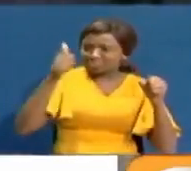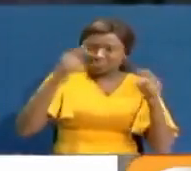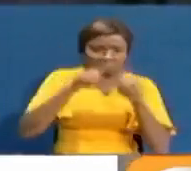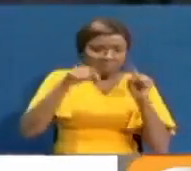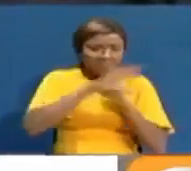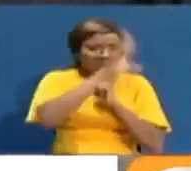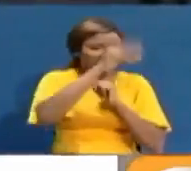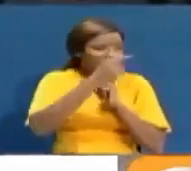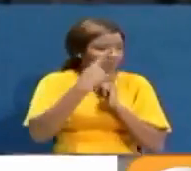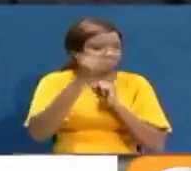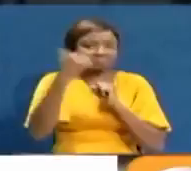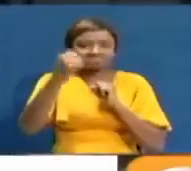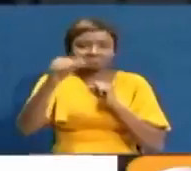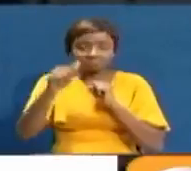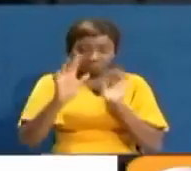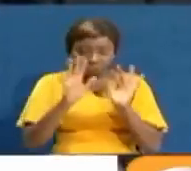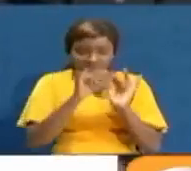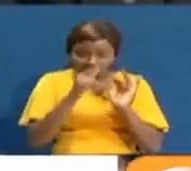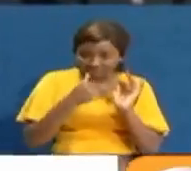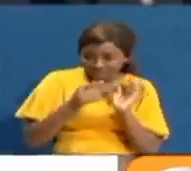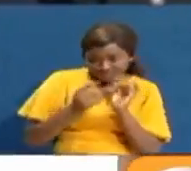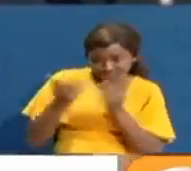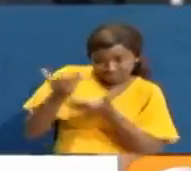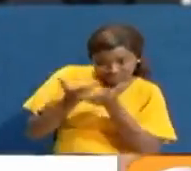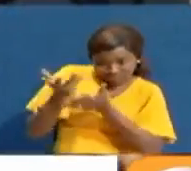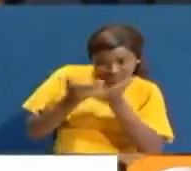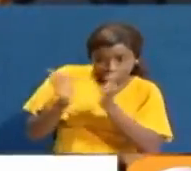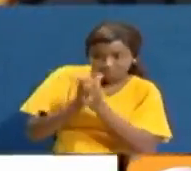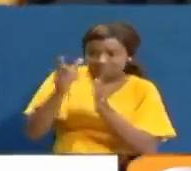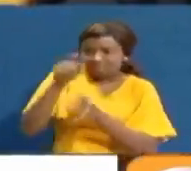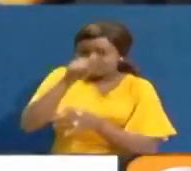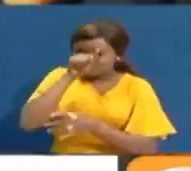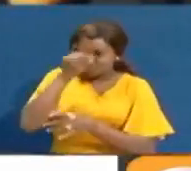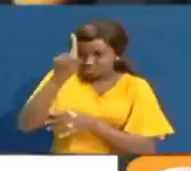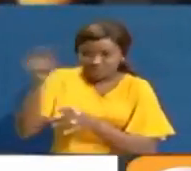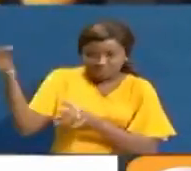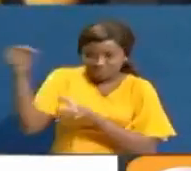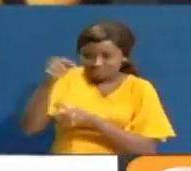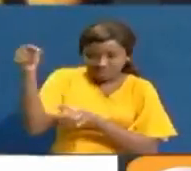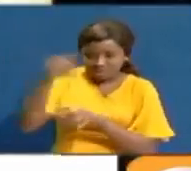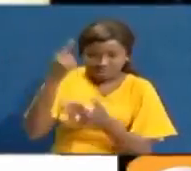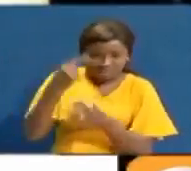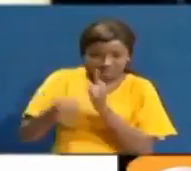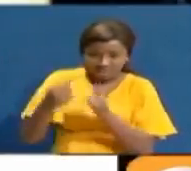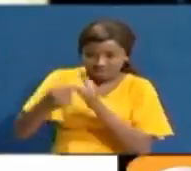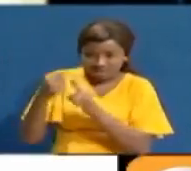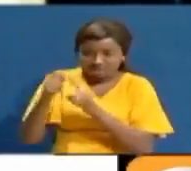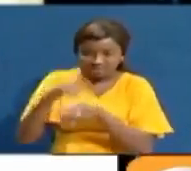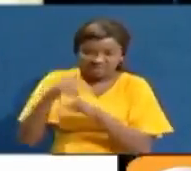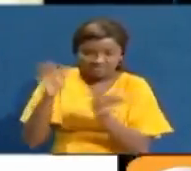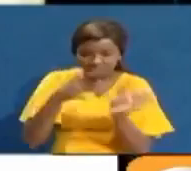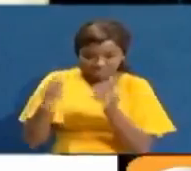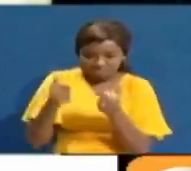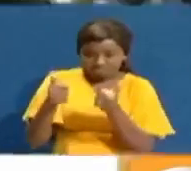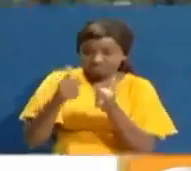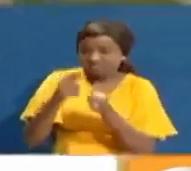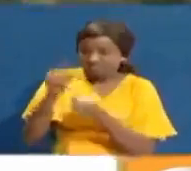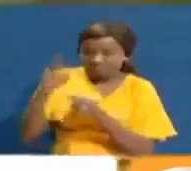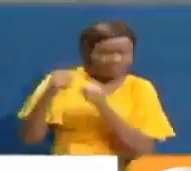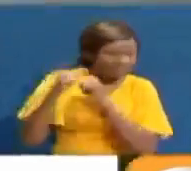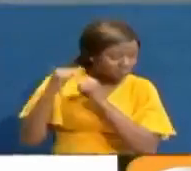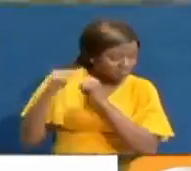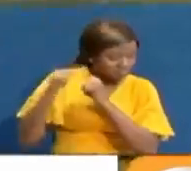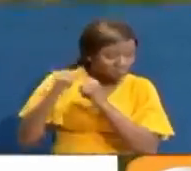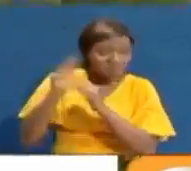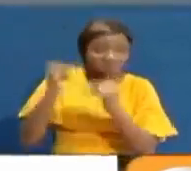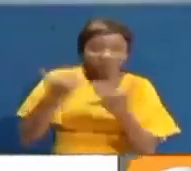this is what I'm going to do. Kibet befriended one of the foreign paragliders who frequented the area every year when the weather conditions were ideal. He was an experienced